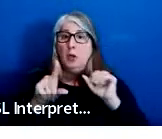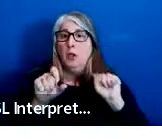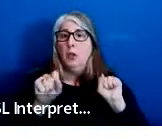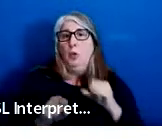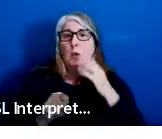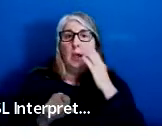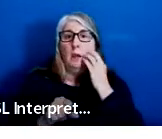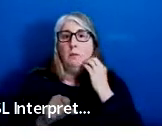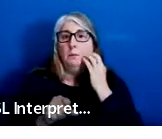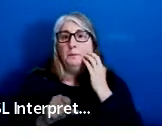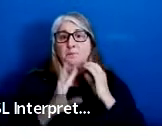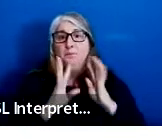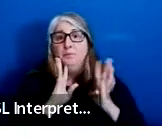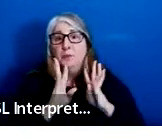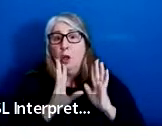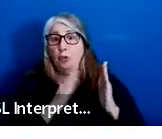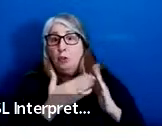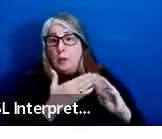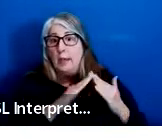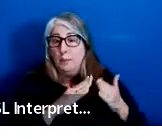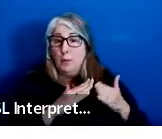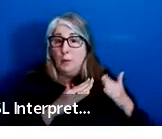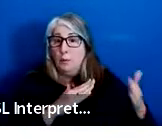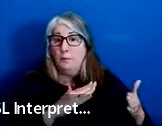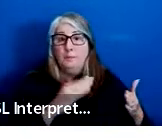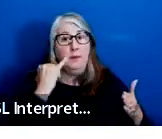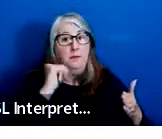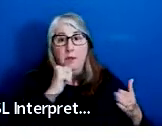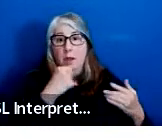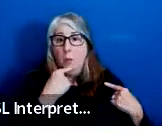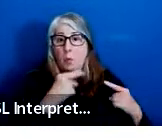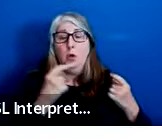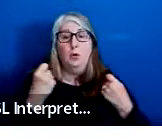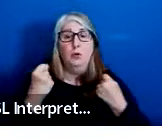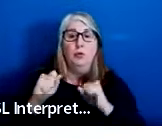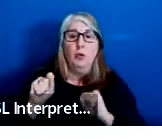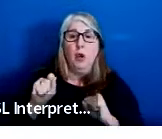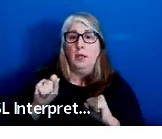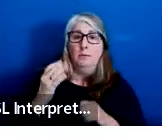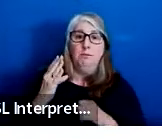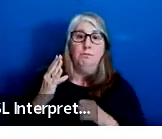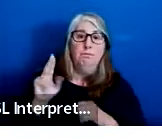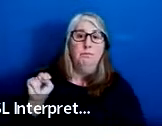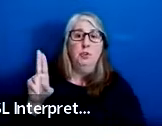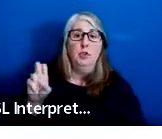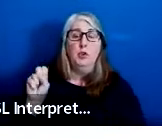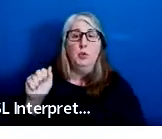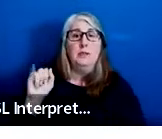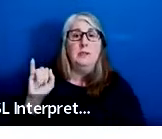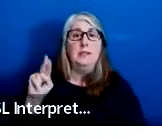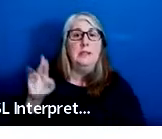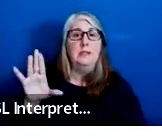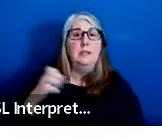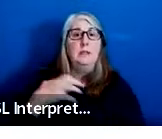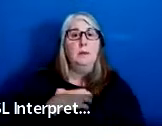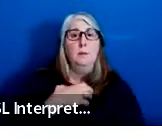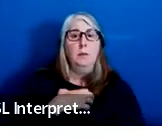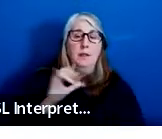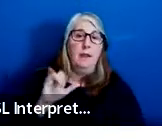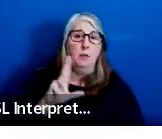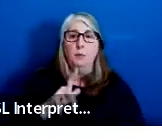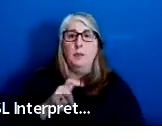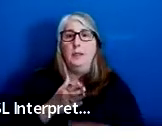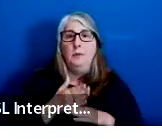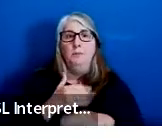talk to your neighbor, and if that doesn't work, you could try a nuisance complaint. I guess that would technically be trespassing or a